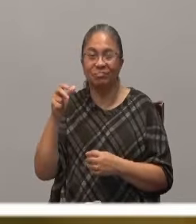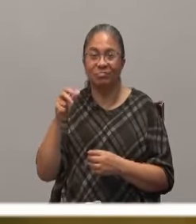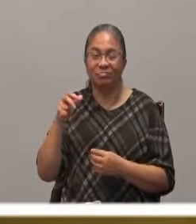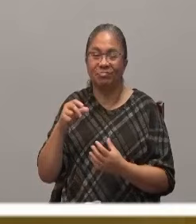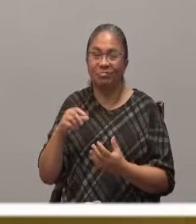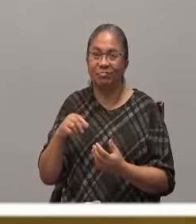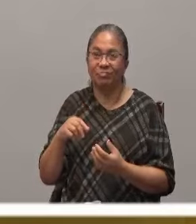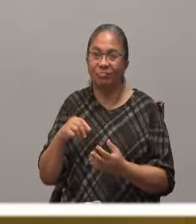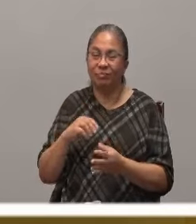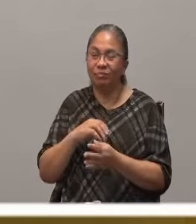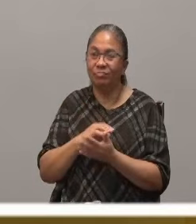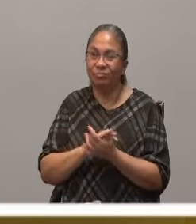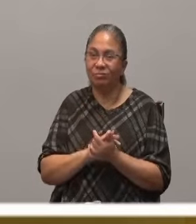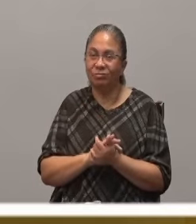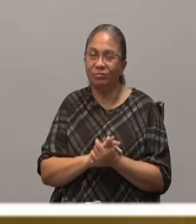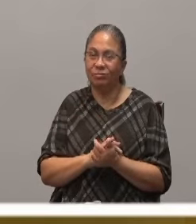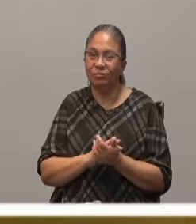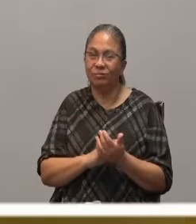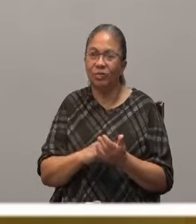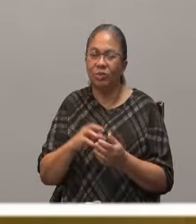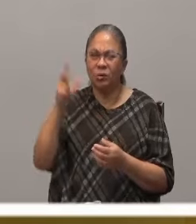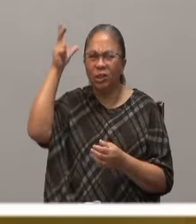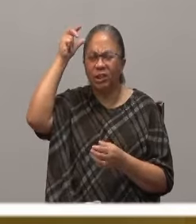house. So what is he left with?